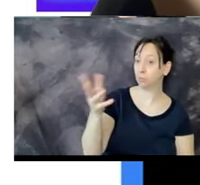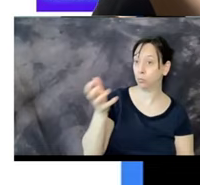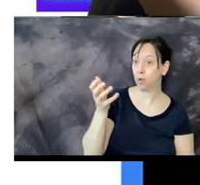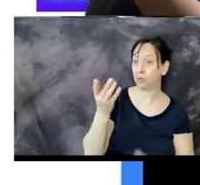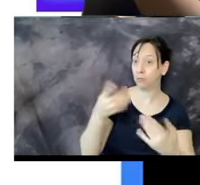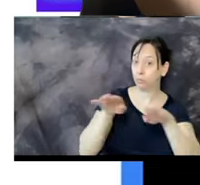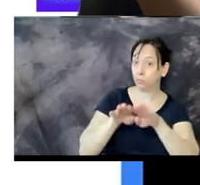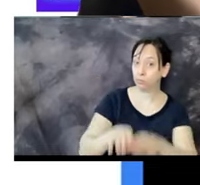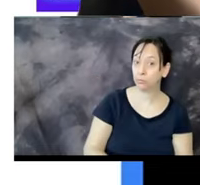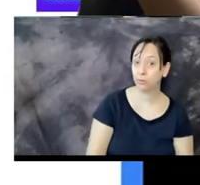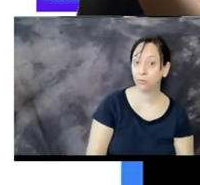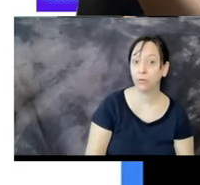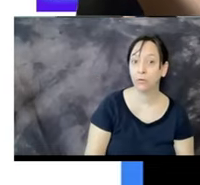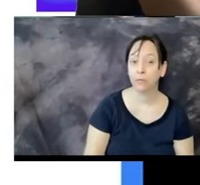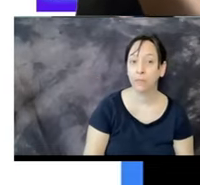us?